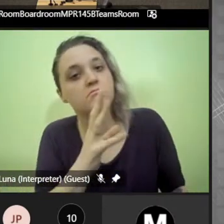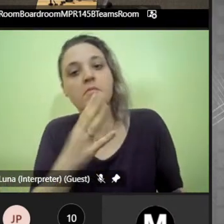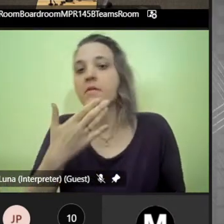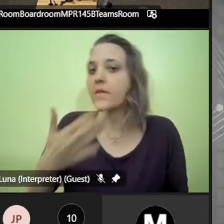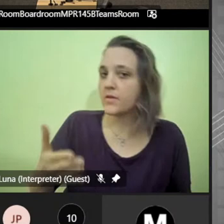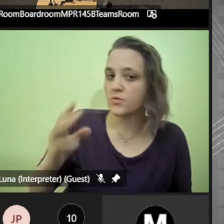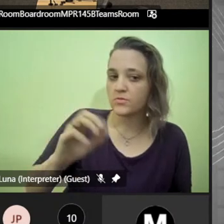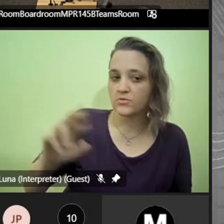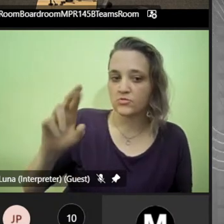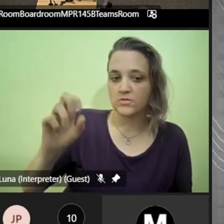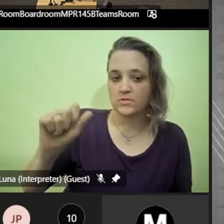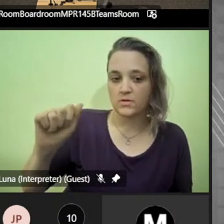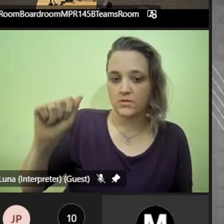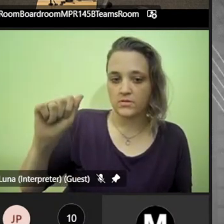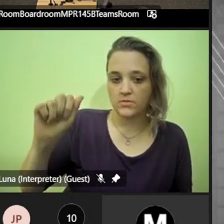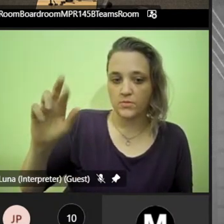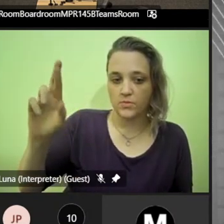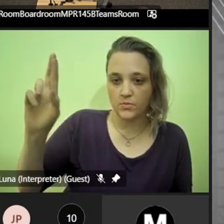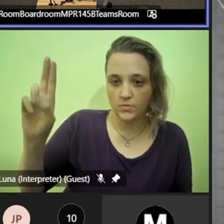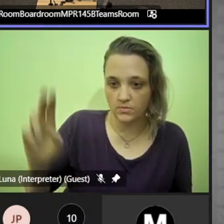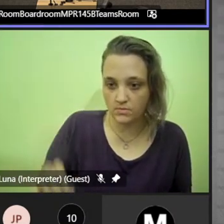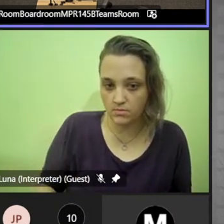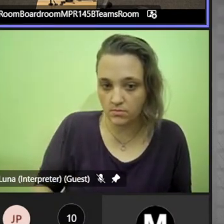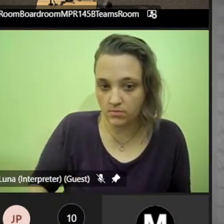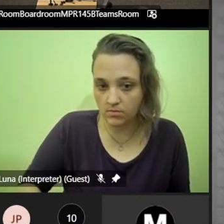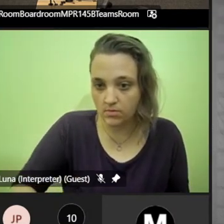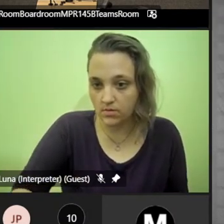ah thank you Mr Sado